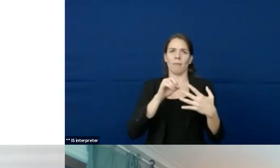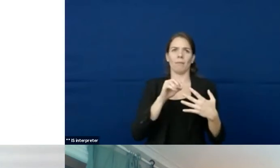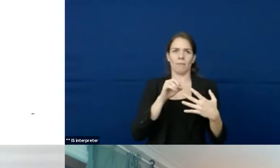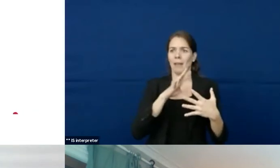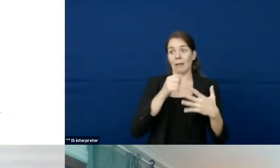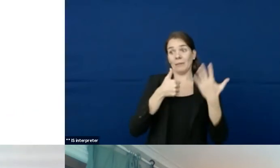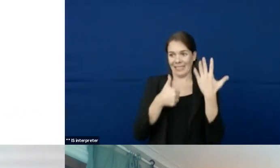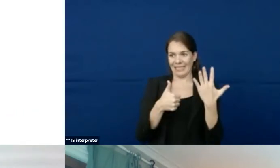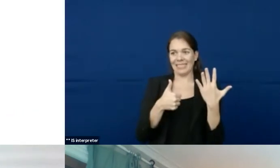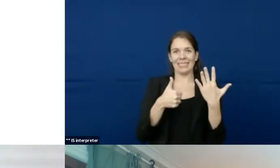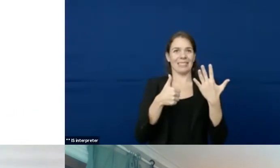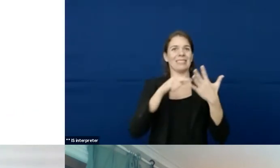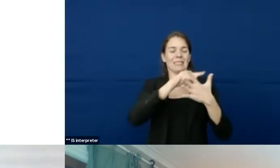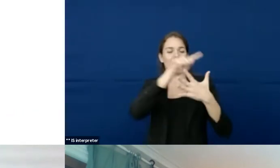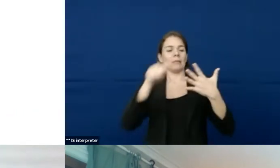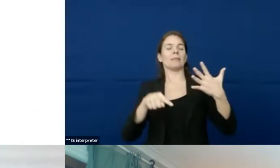are the results ready?